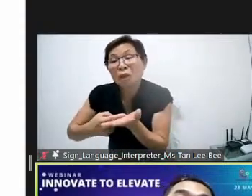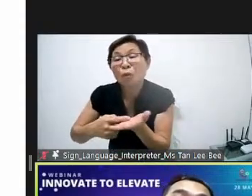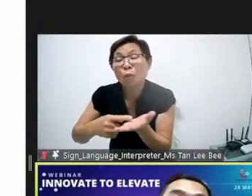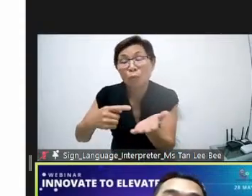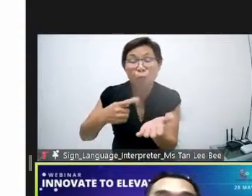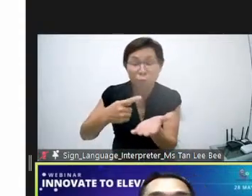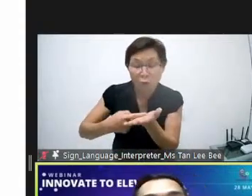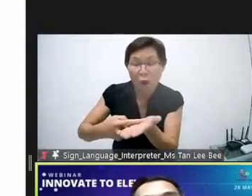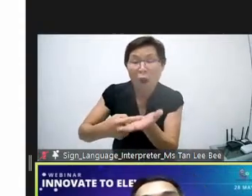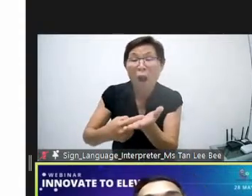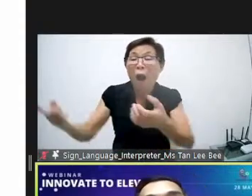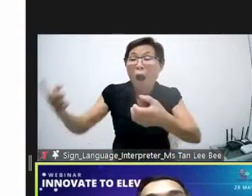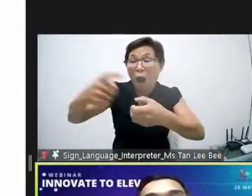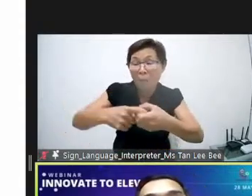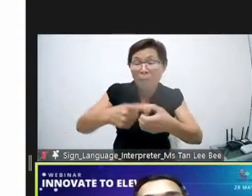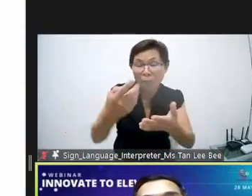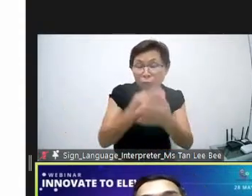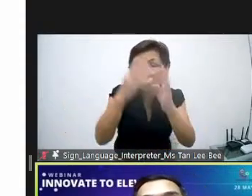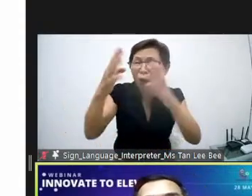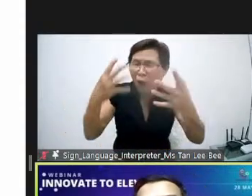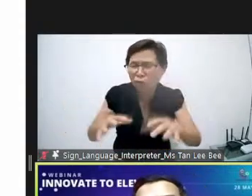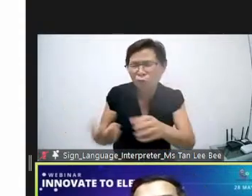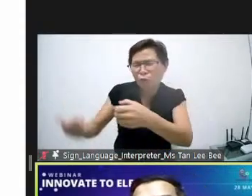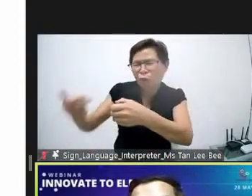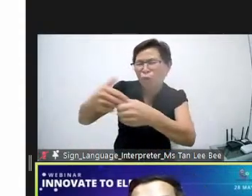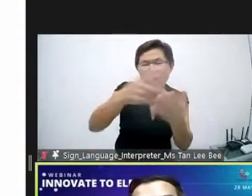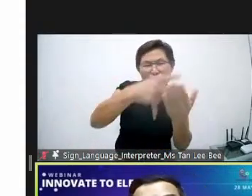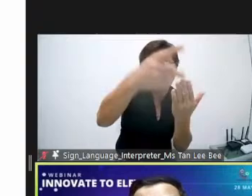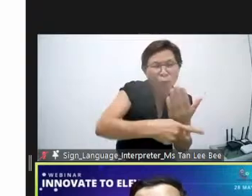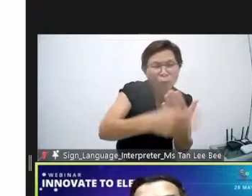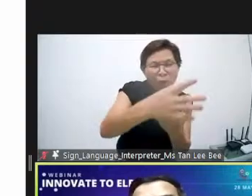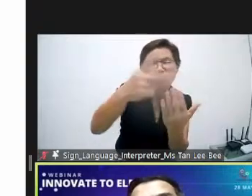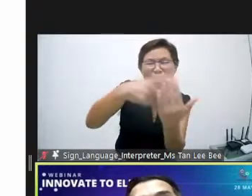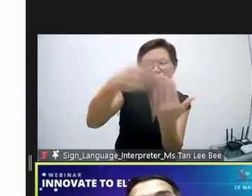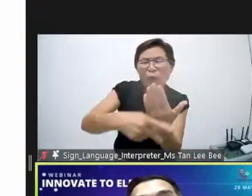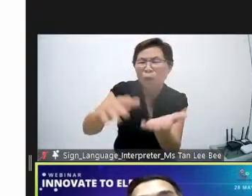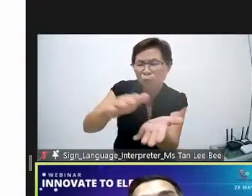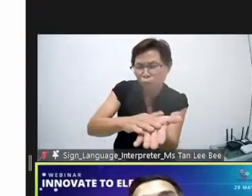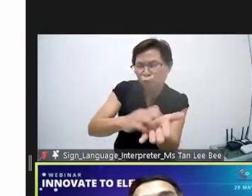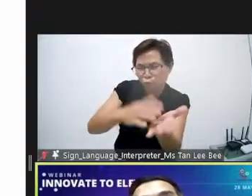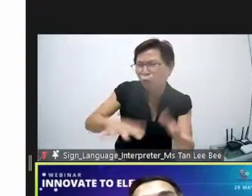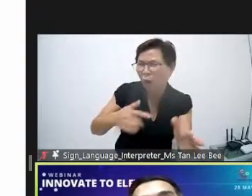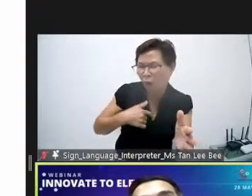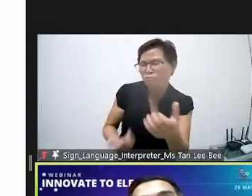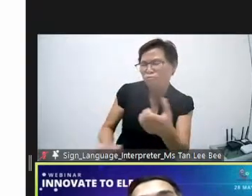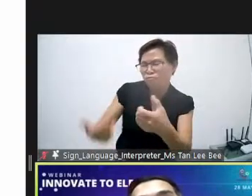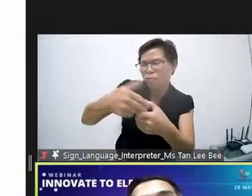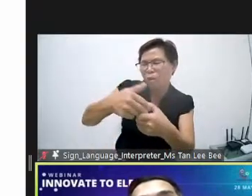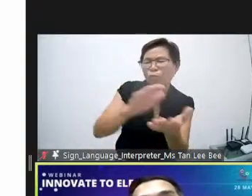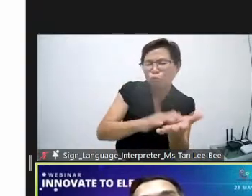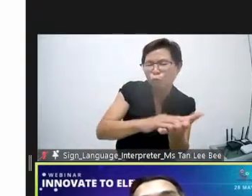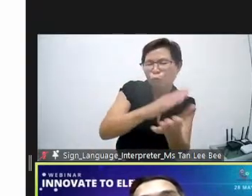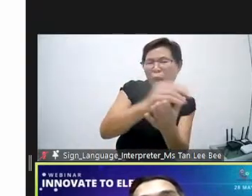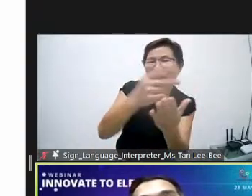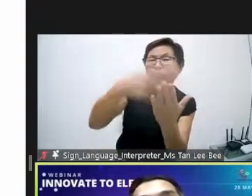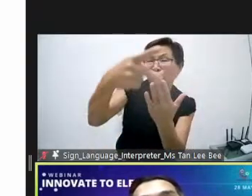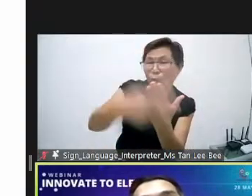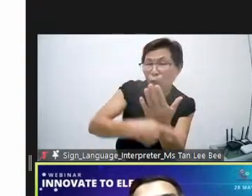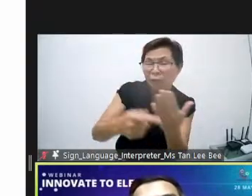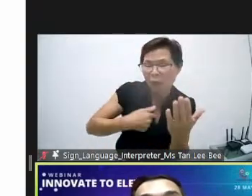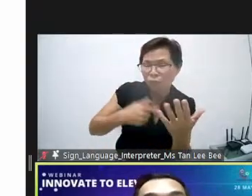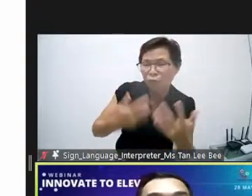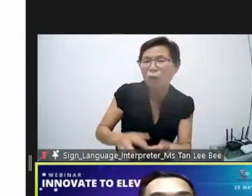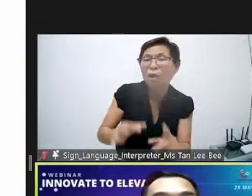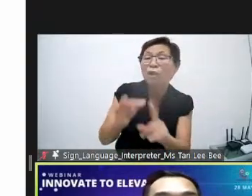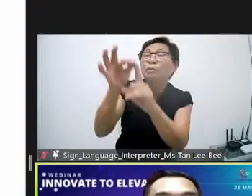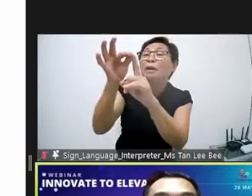involved in several programs and projects with school also, and some projects also involve